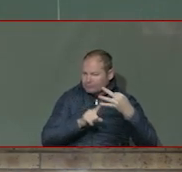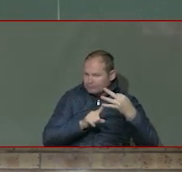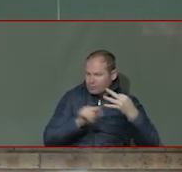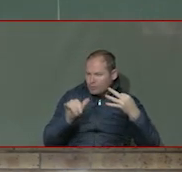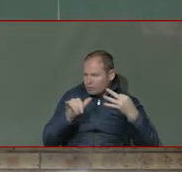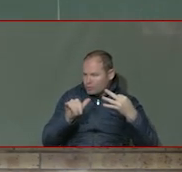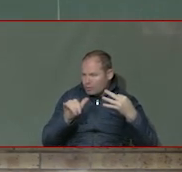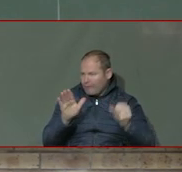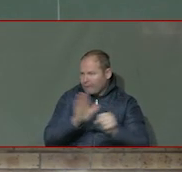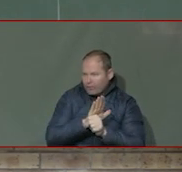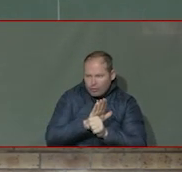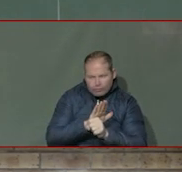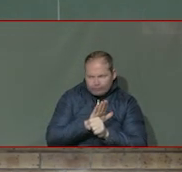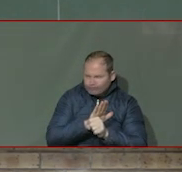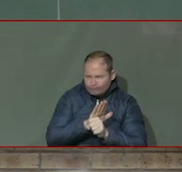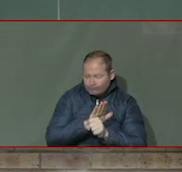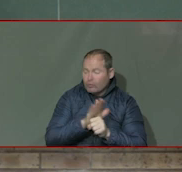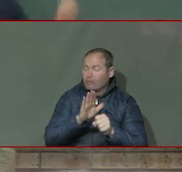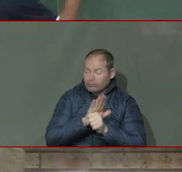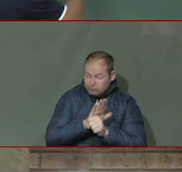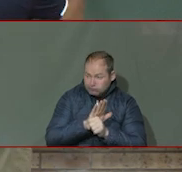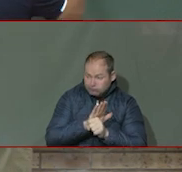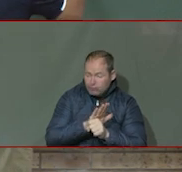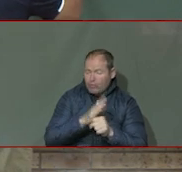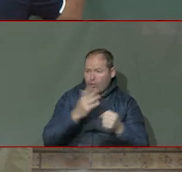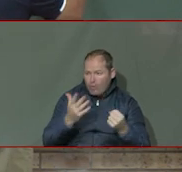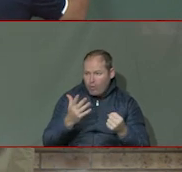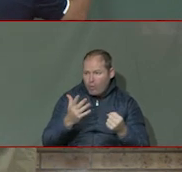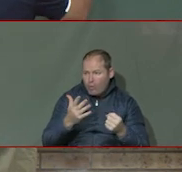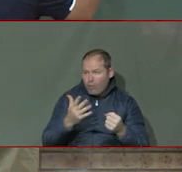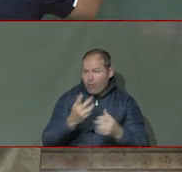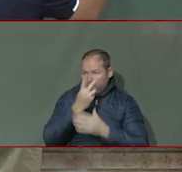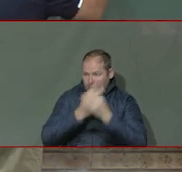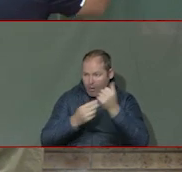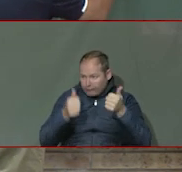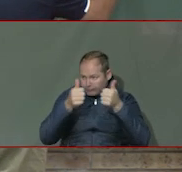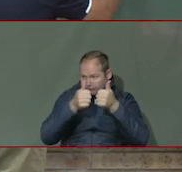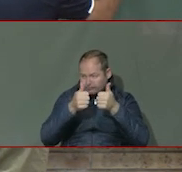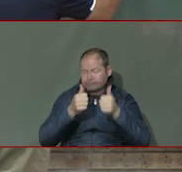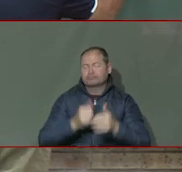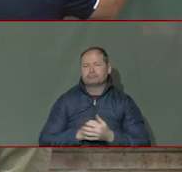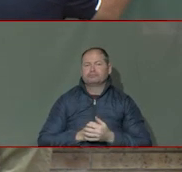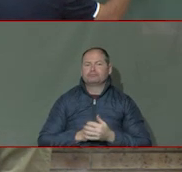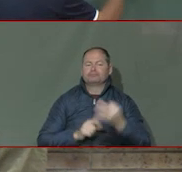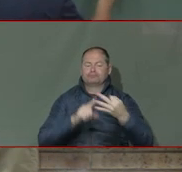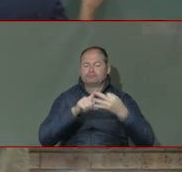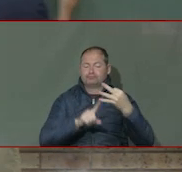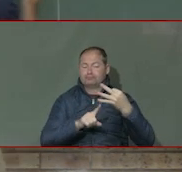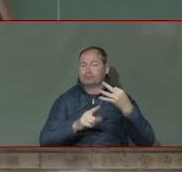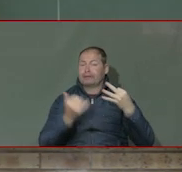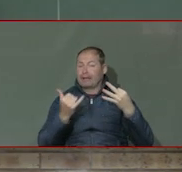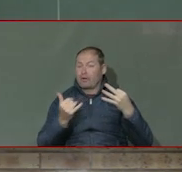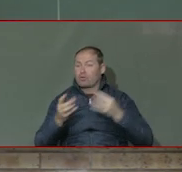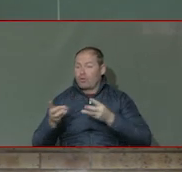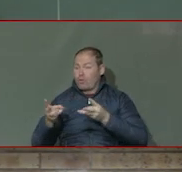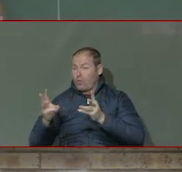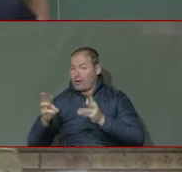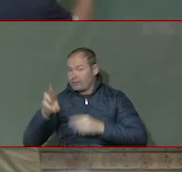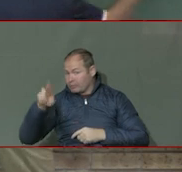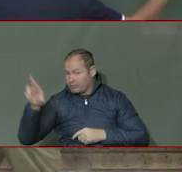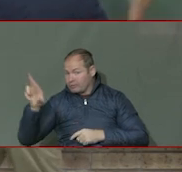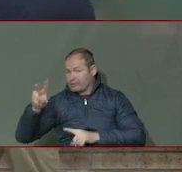particular dominance in nature and genetics, and then I need to implement the correct method for it.